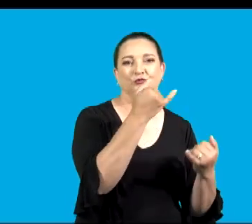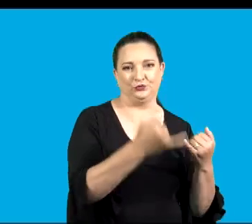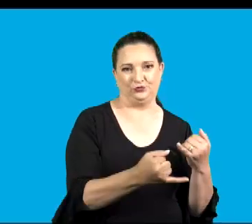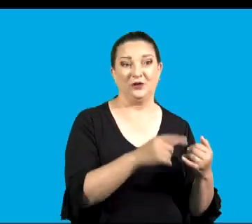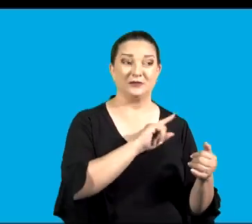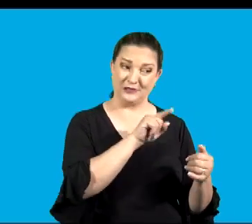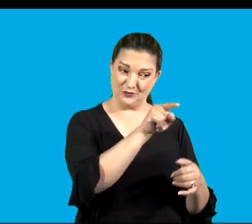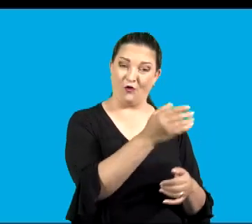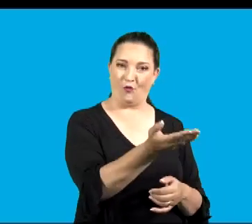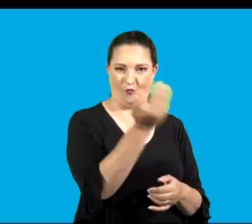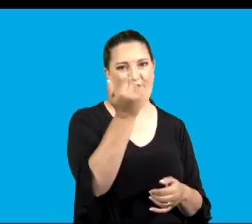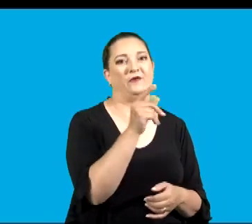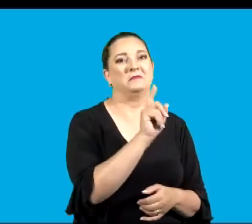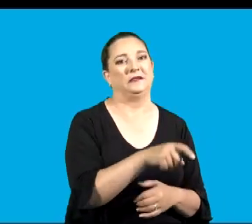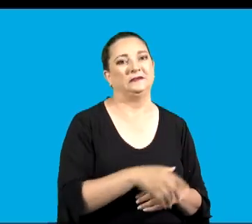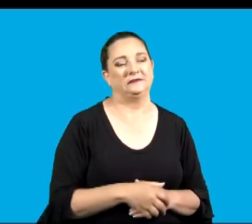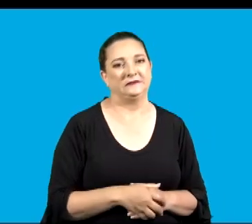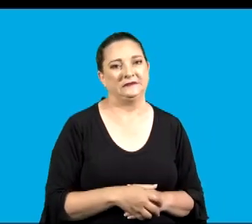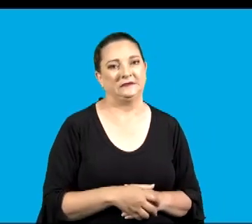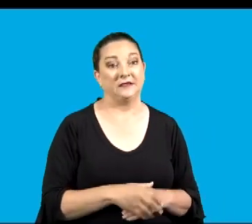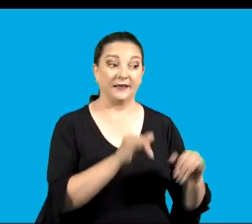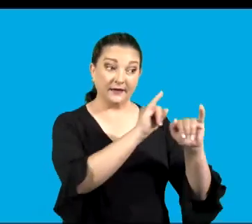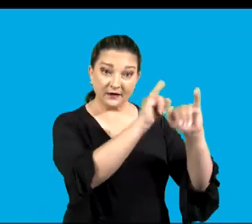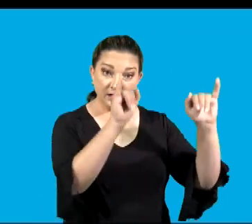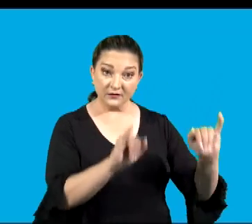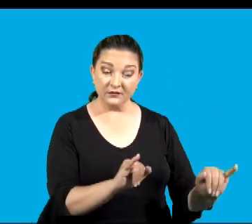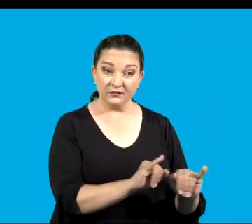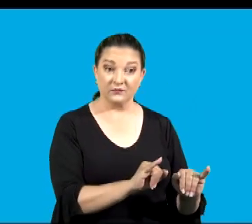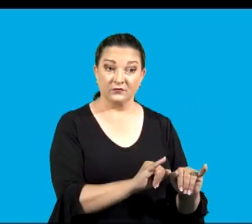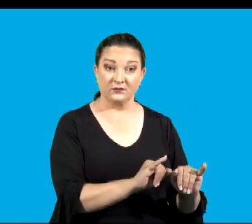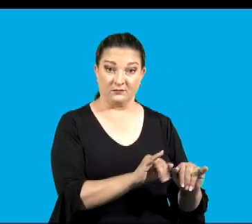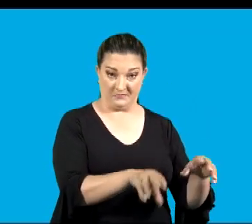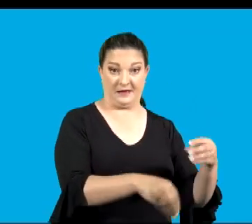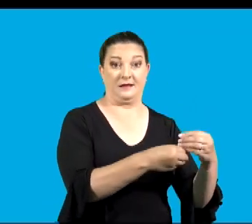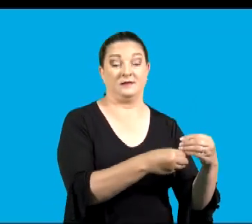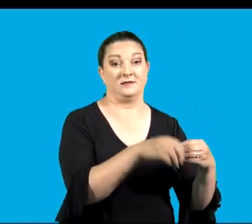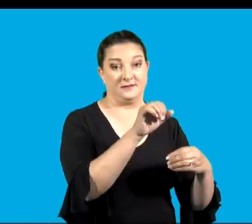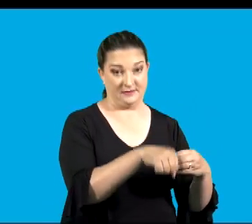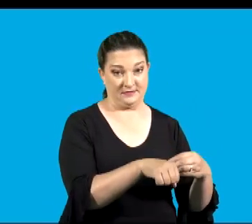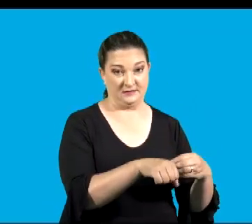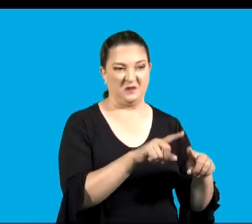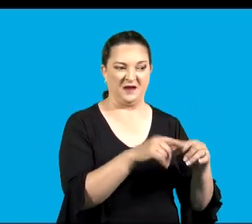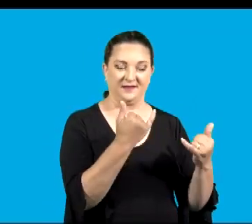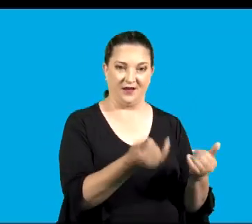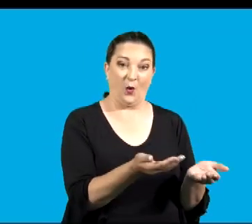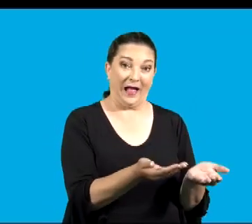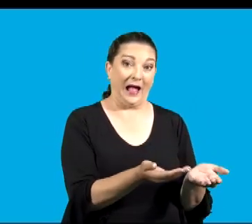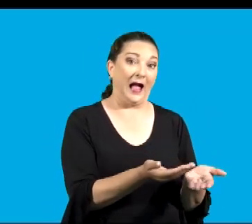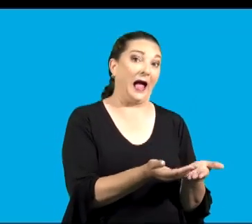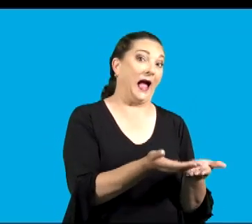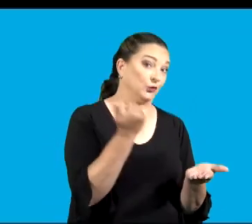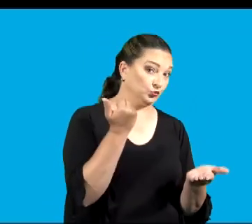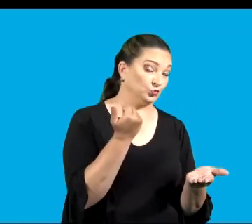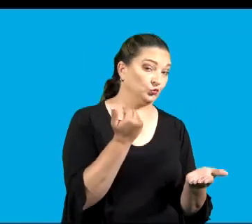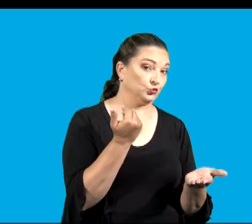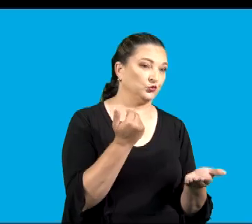So we must take it out. We understand that an invoice is added. So to take it out, we'll